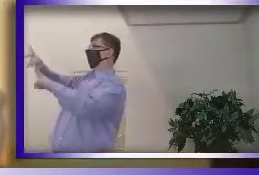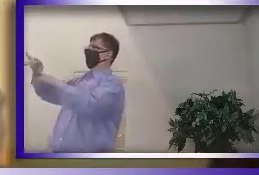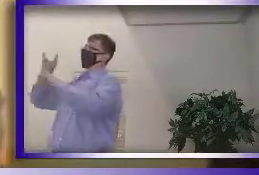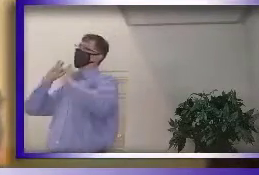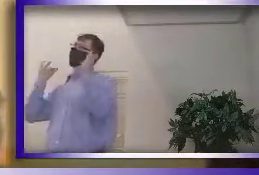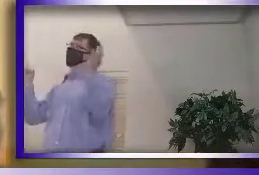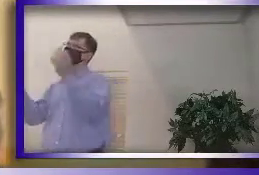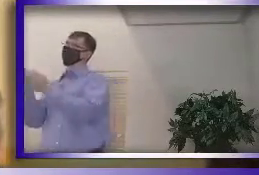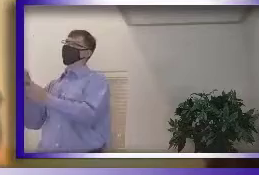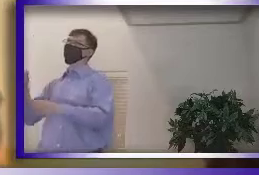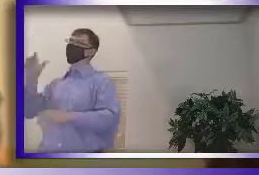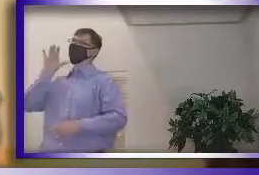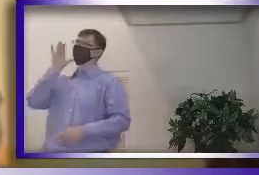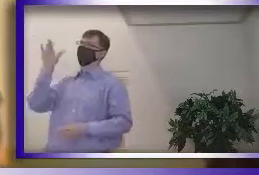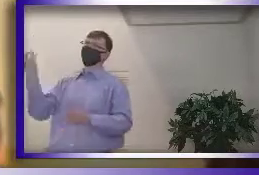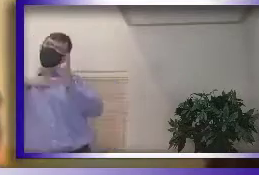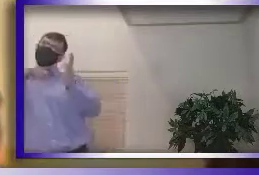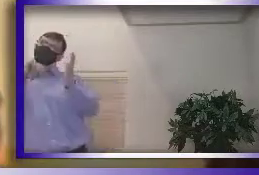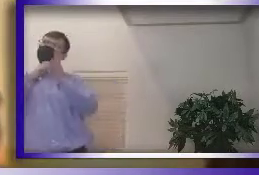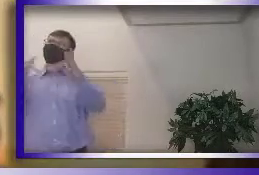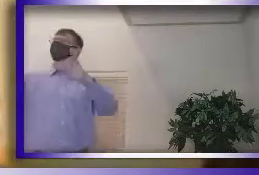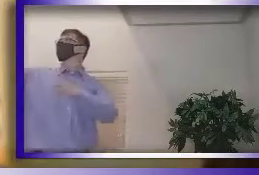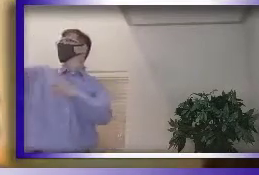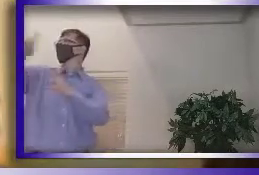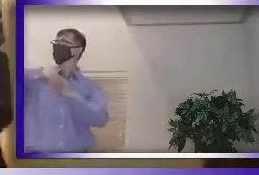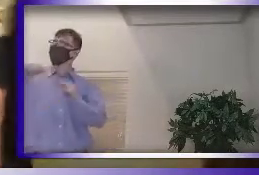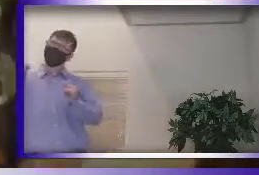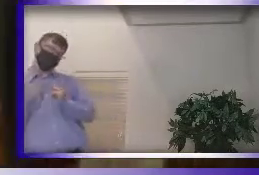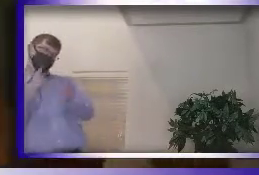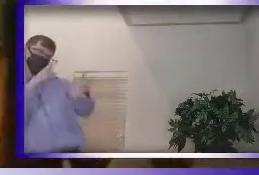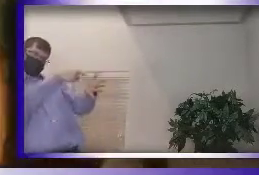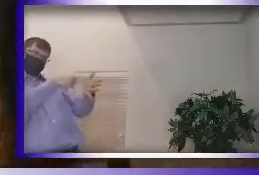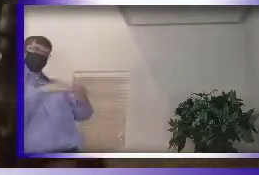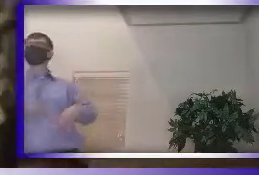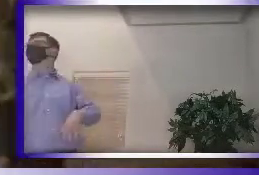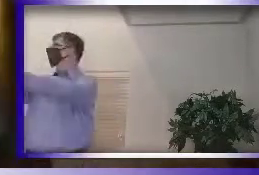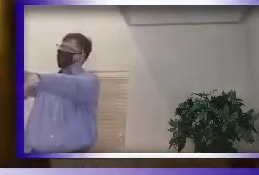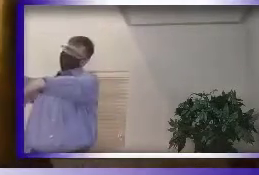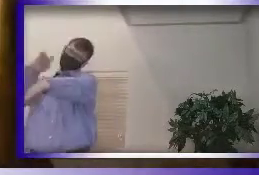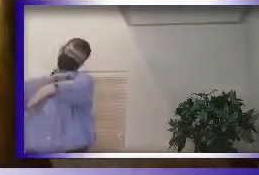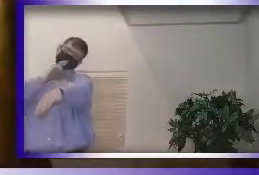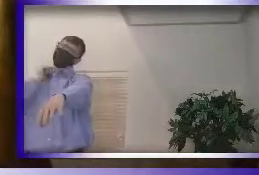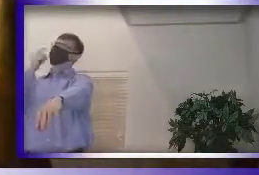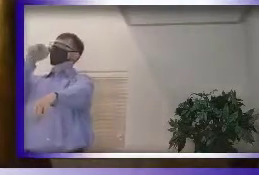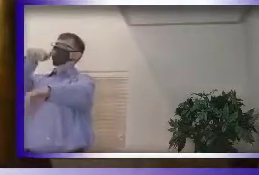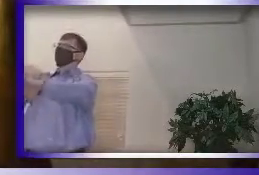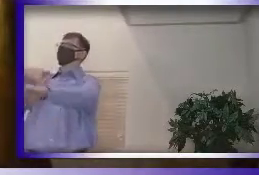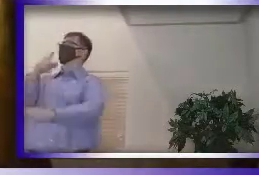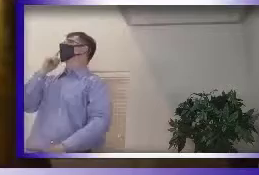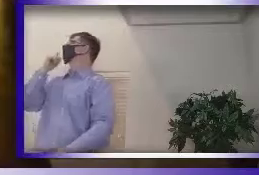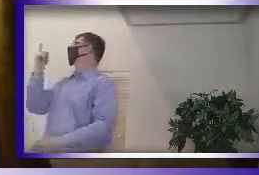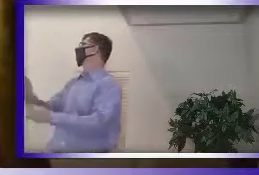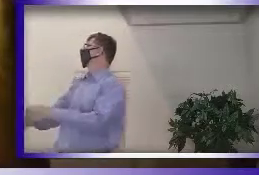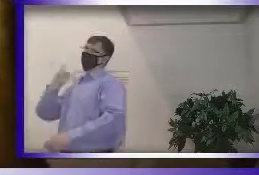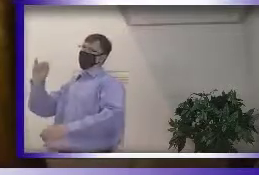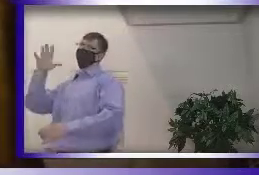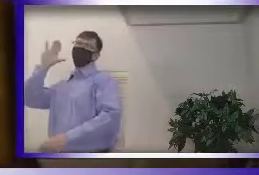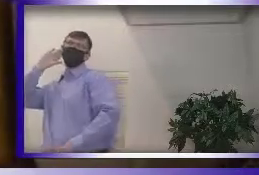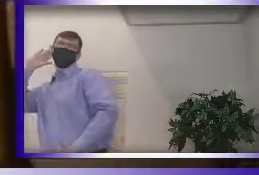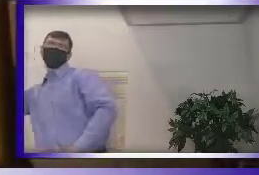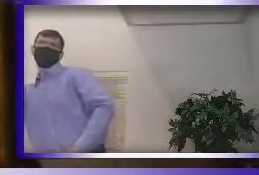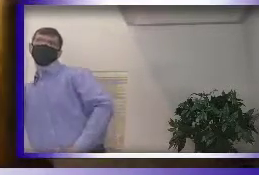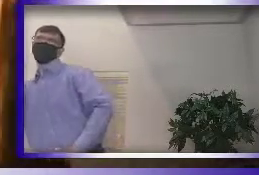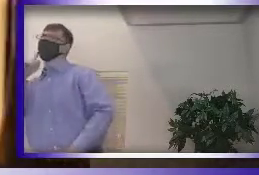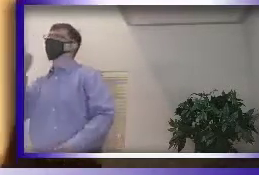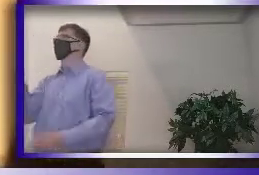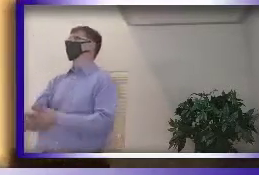I heard a song recently where God was identified solely as male, and I was just like, that just sounds weird to me now. But I was raised